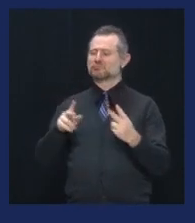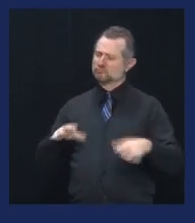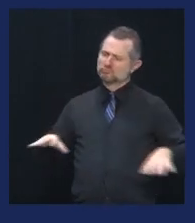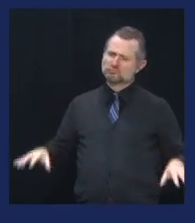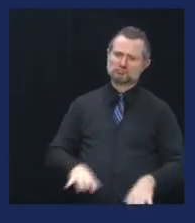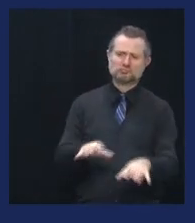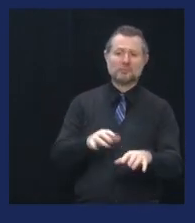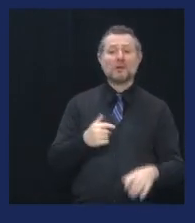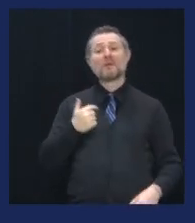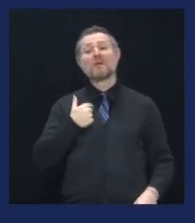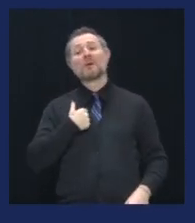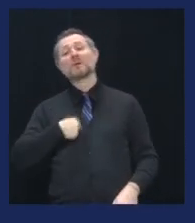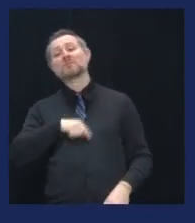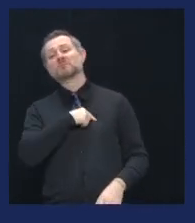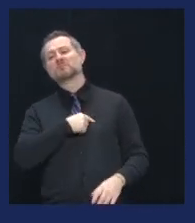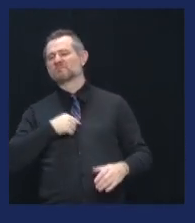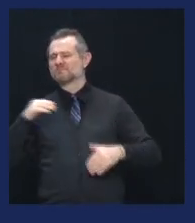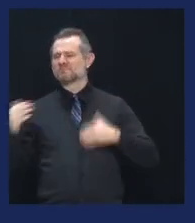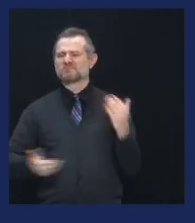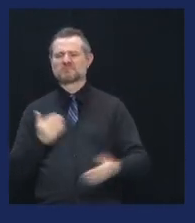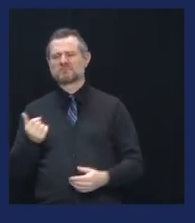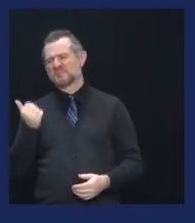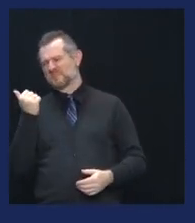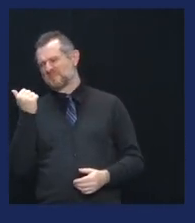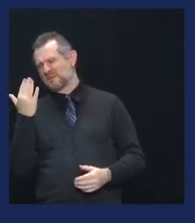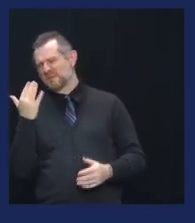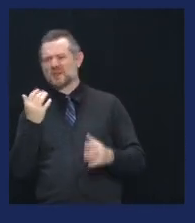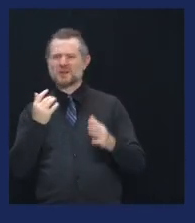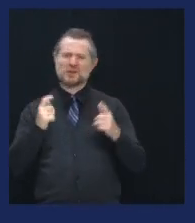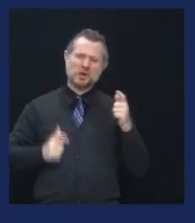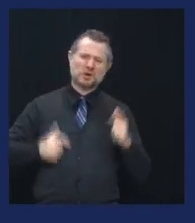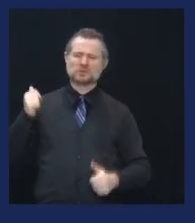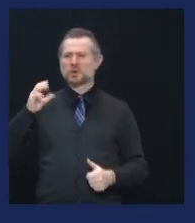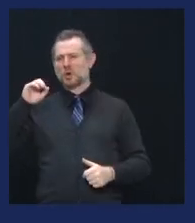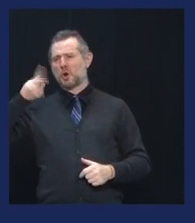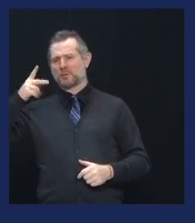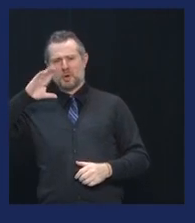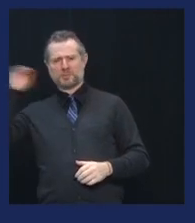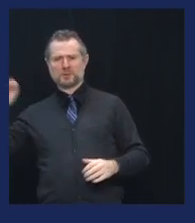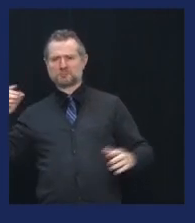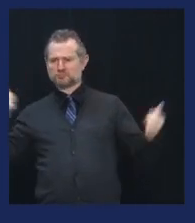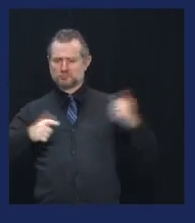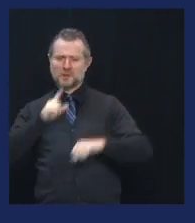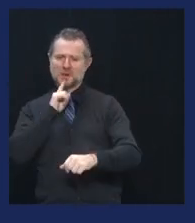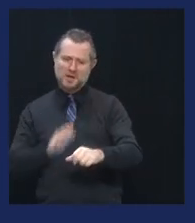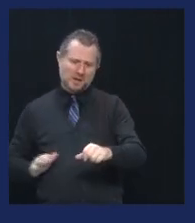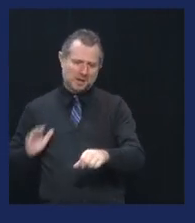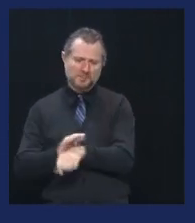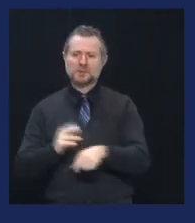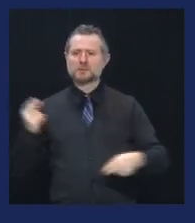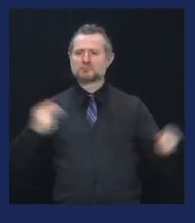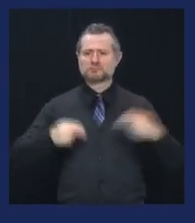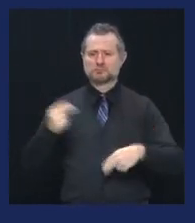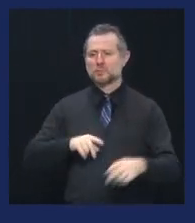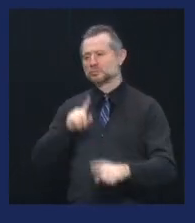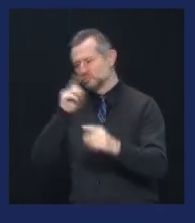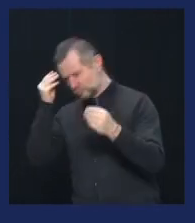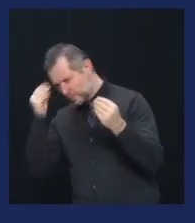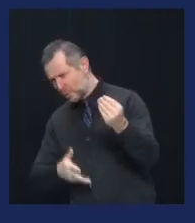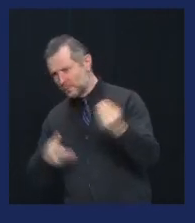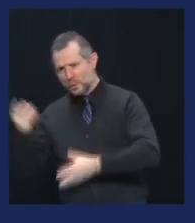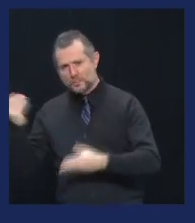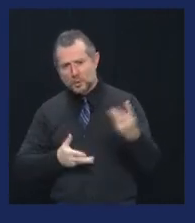largest employers who have committed to and will report on more training education programs for low-income workers and